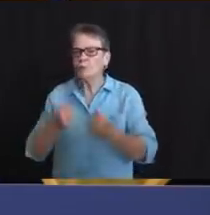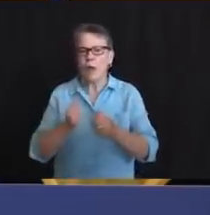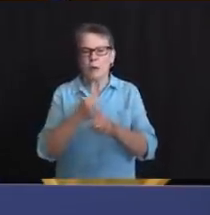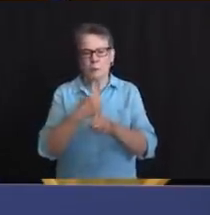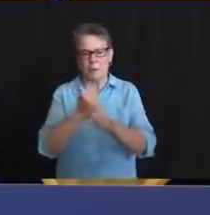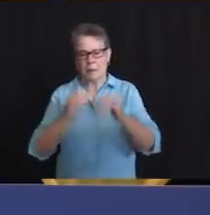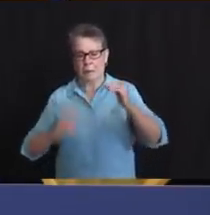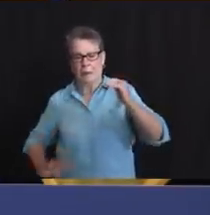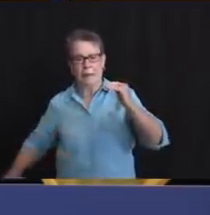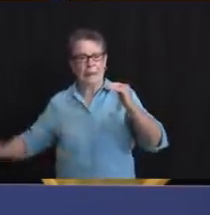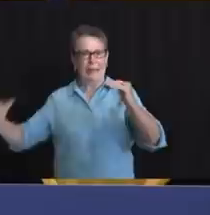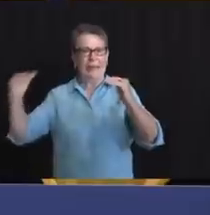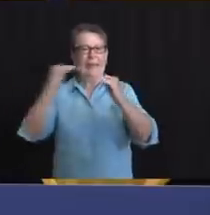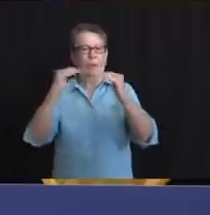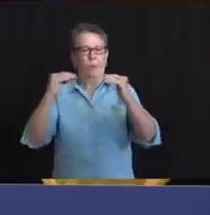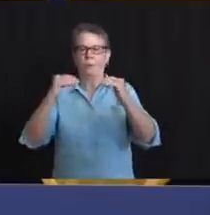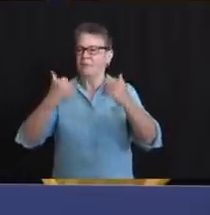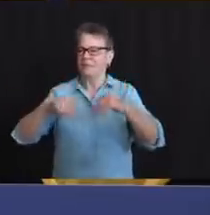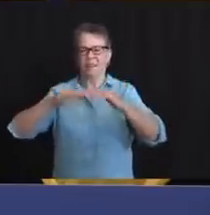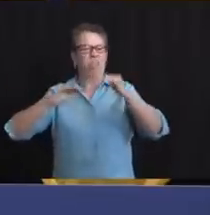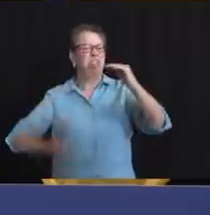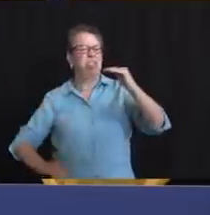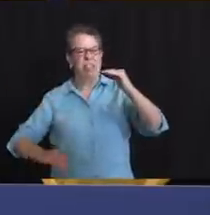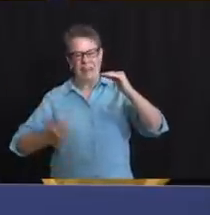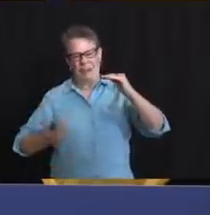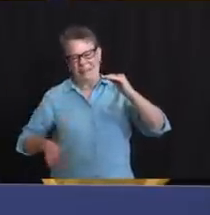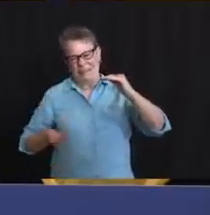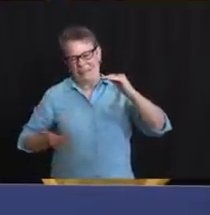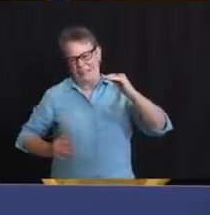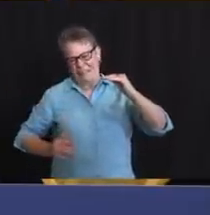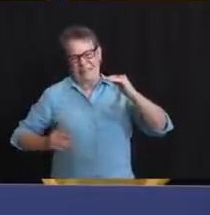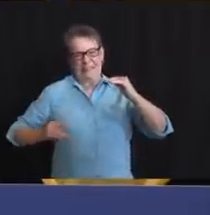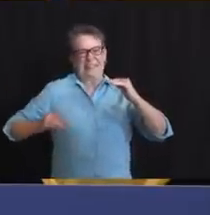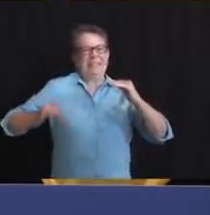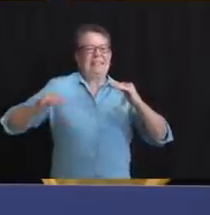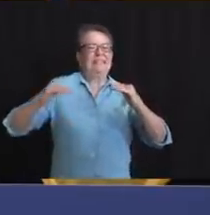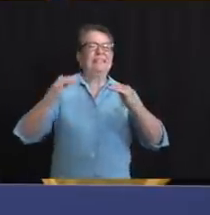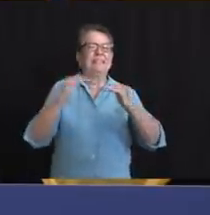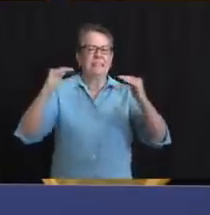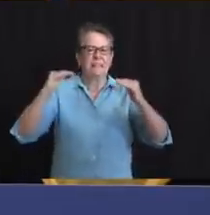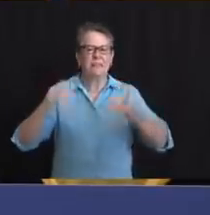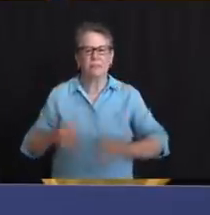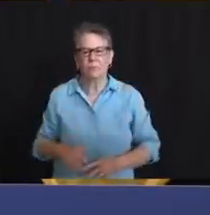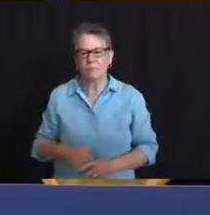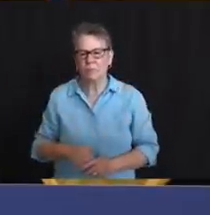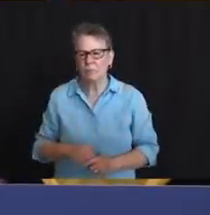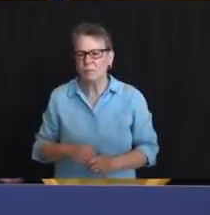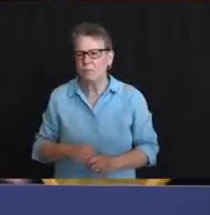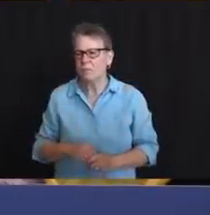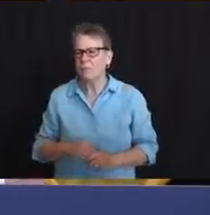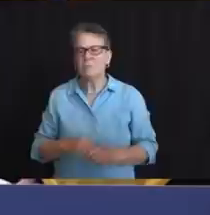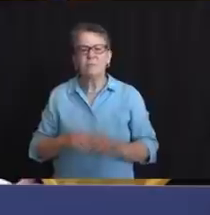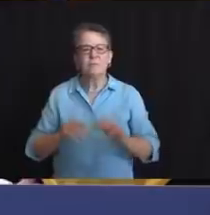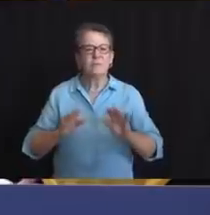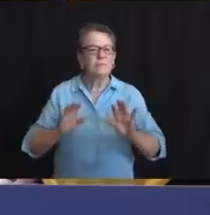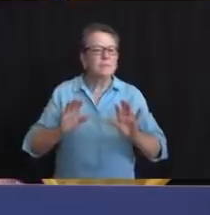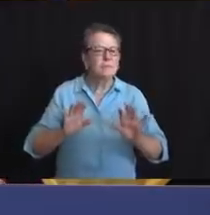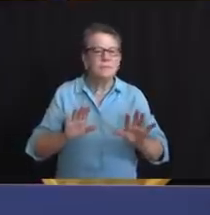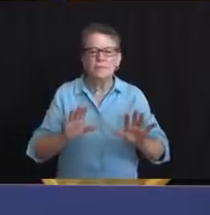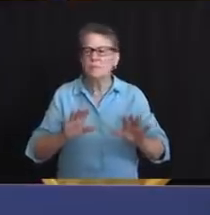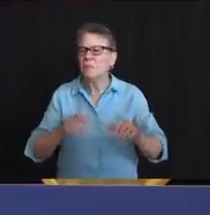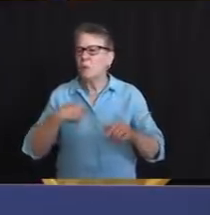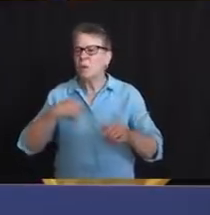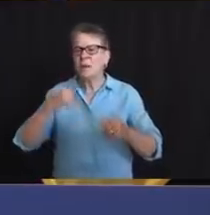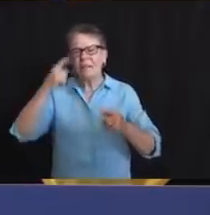but it's laid them bare. And let's leave health inequities for a minute and think about net worth inequities and look at what a white family